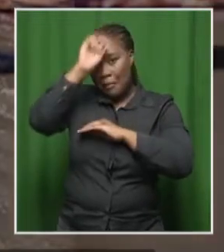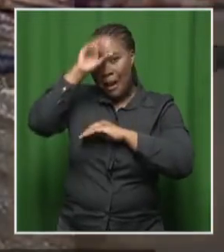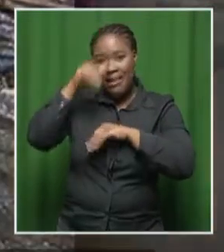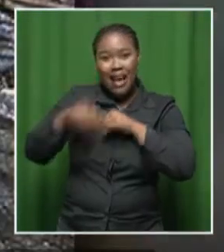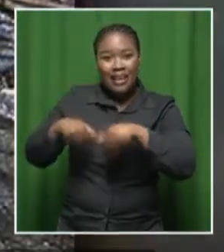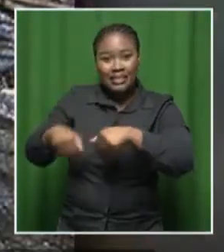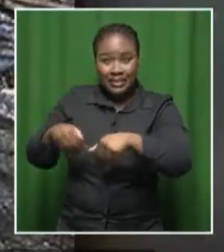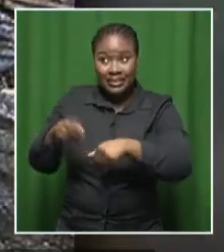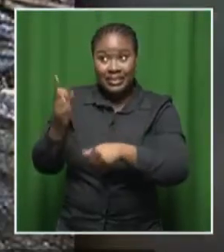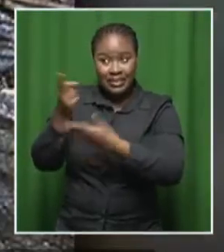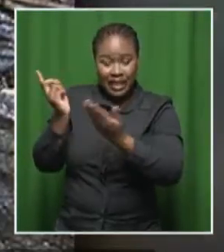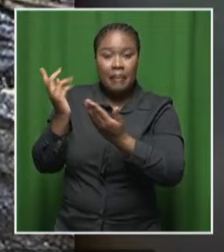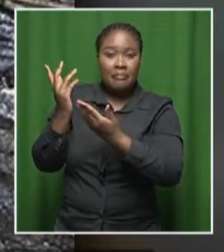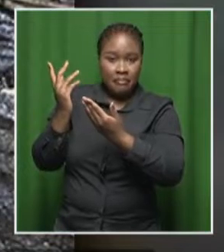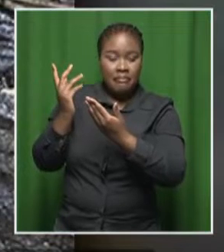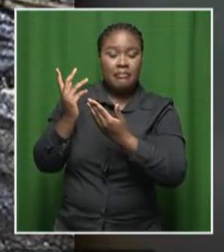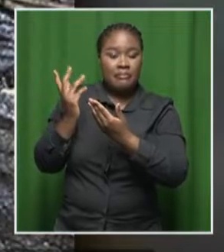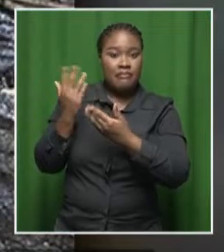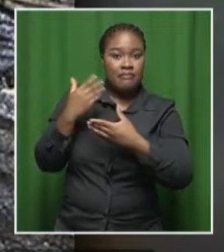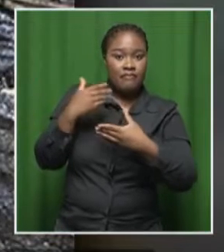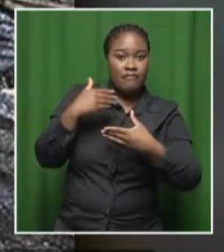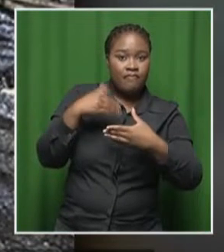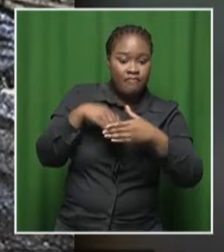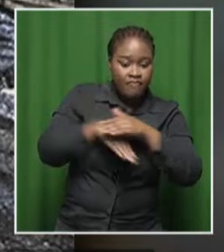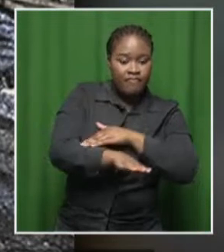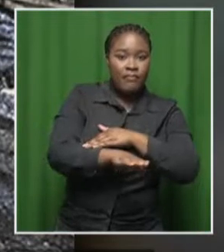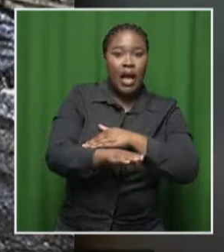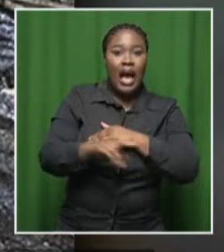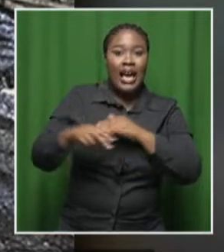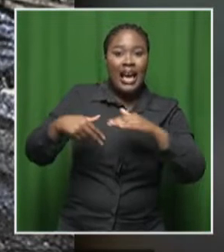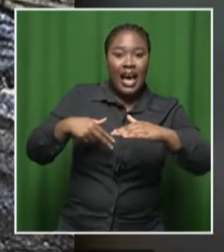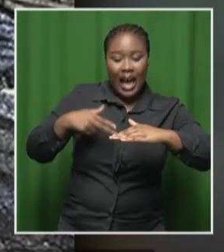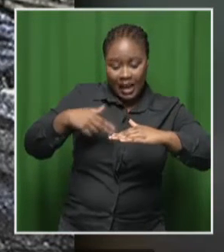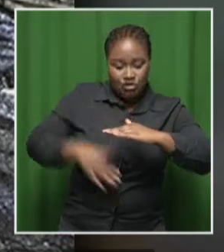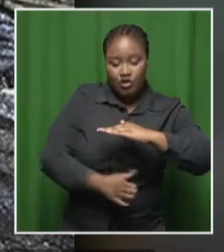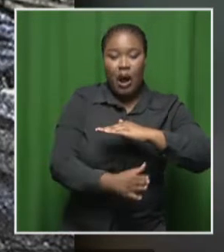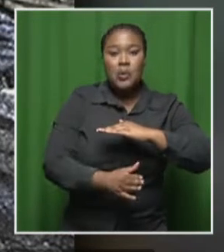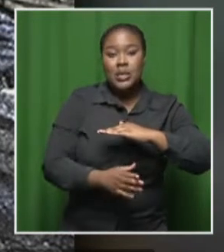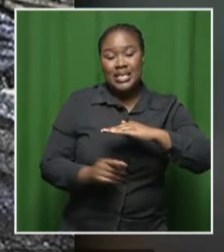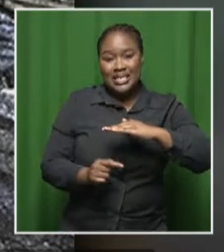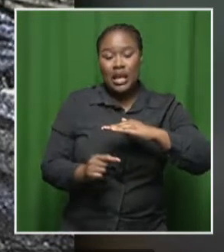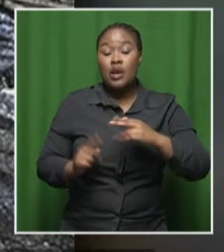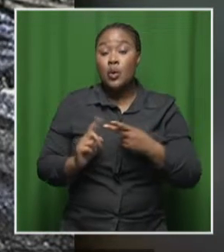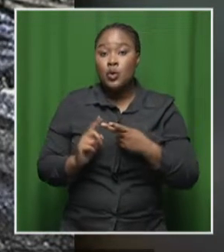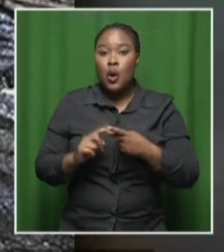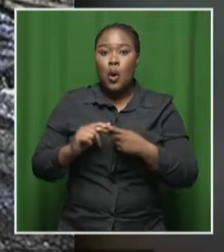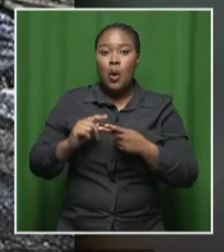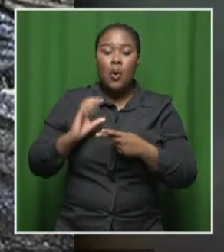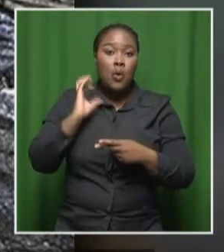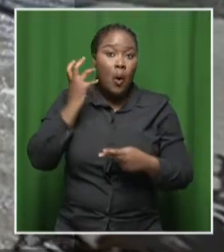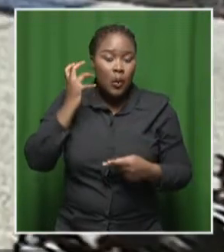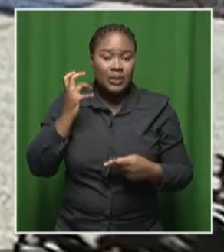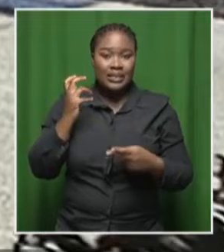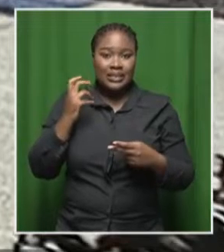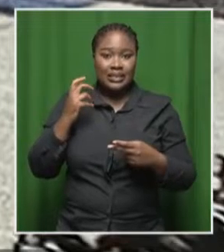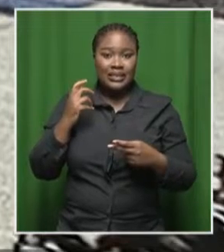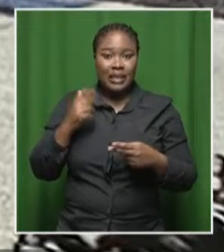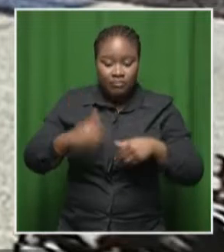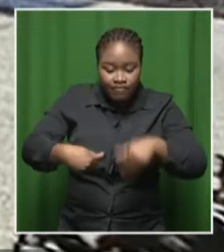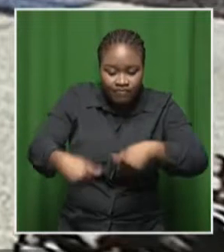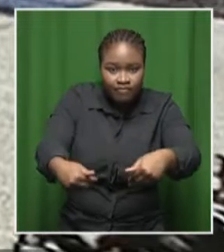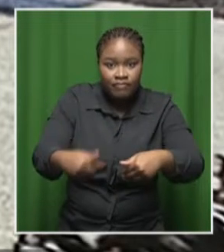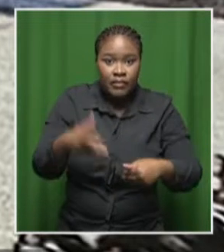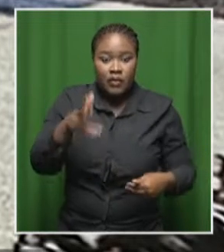about Zamas working underground and about gold that persists in the city. And because, and I do understand